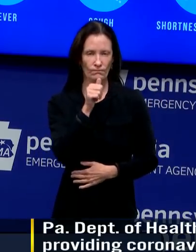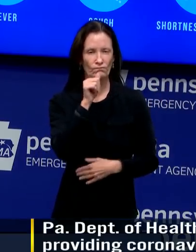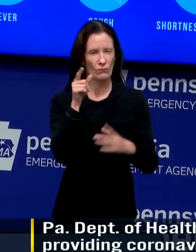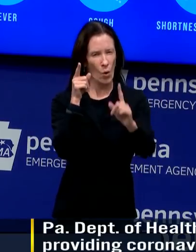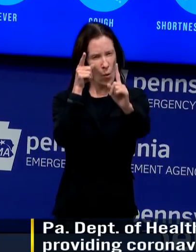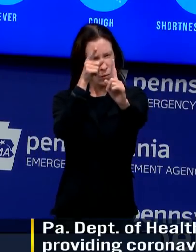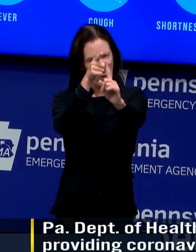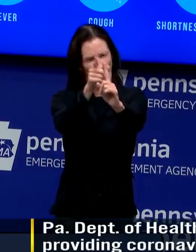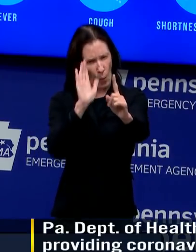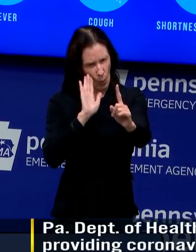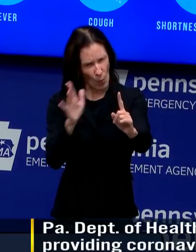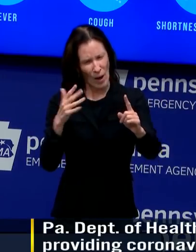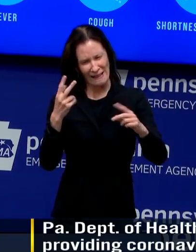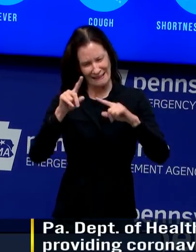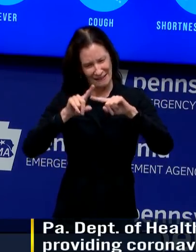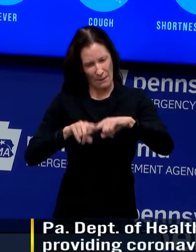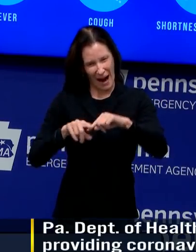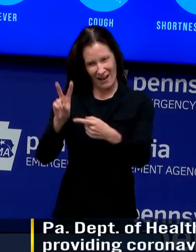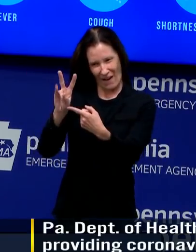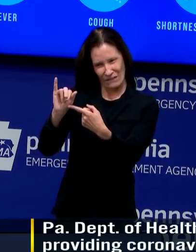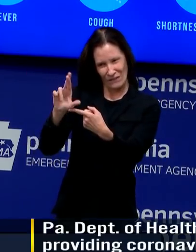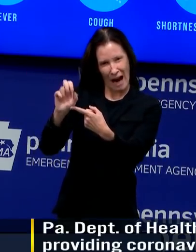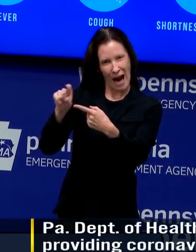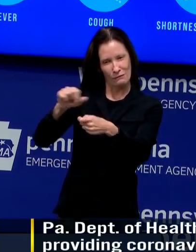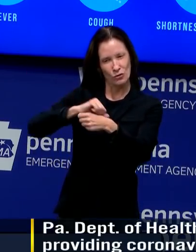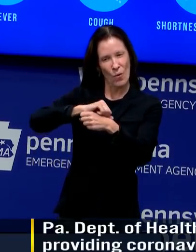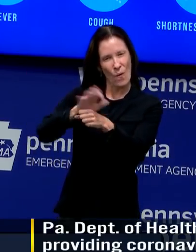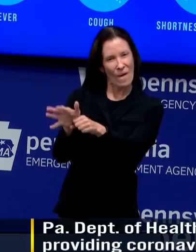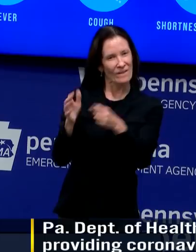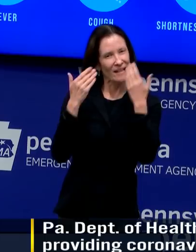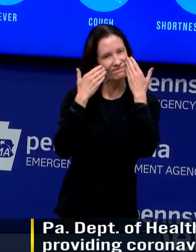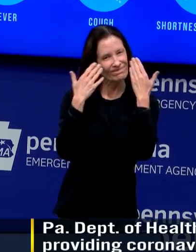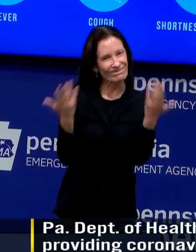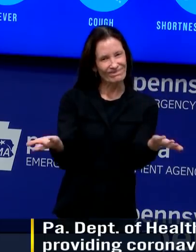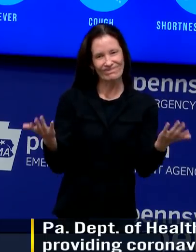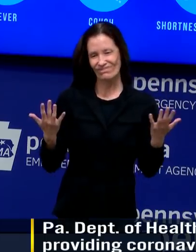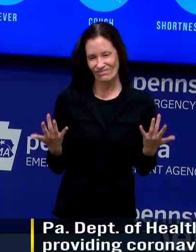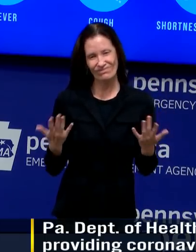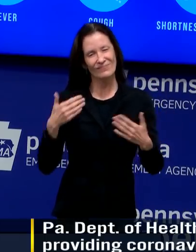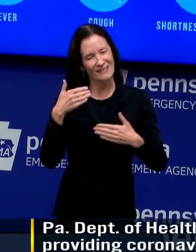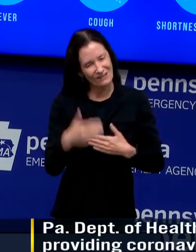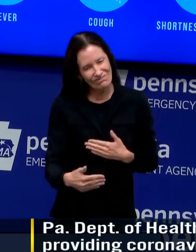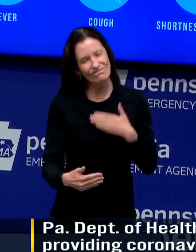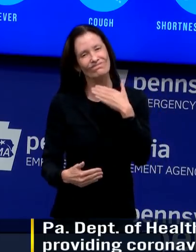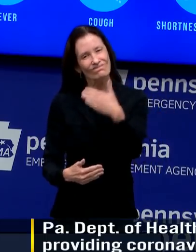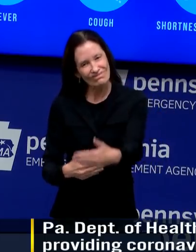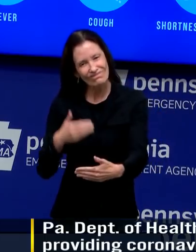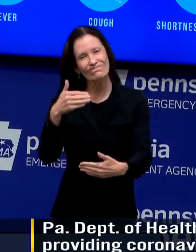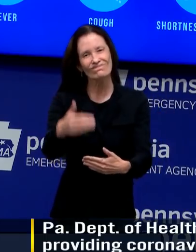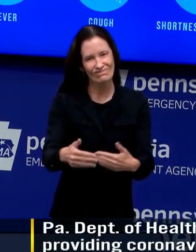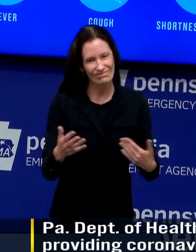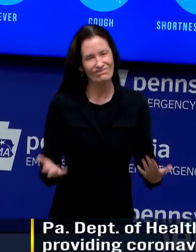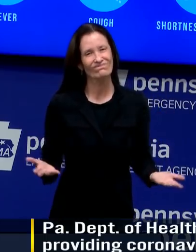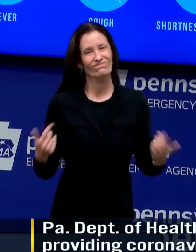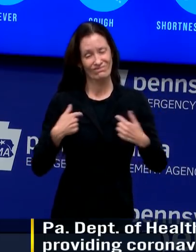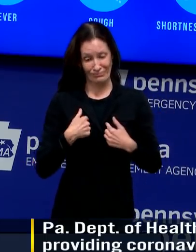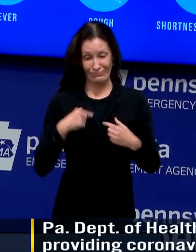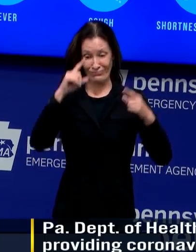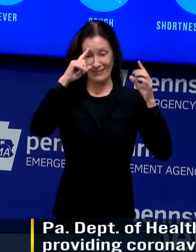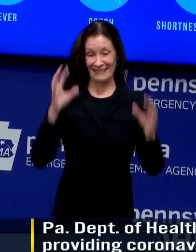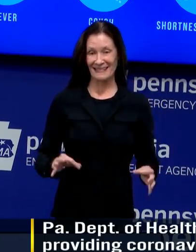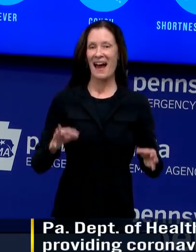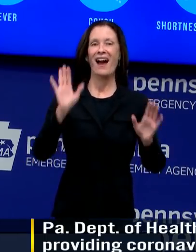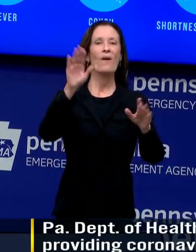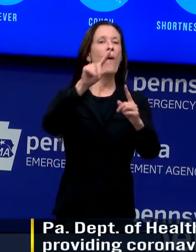virus ultimately controls the calendar for each and every one of us. As I said earlier, the more buy-in we get, the quicker we